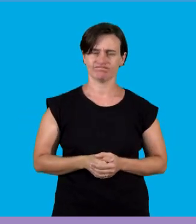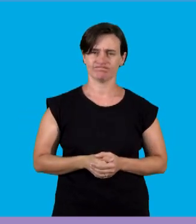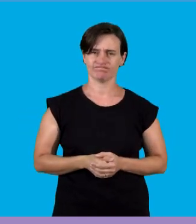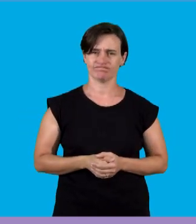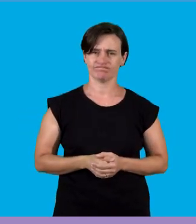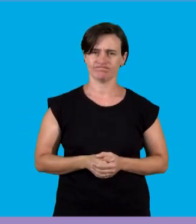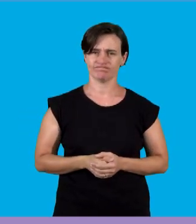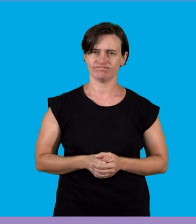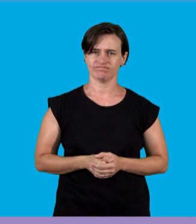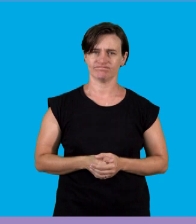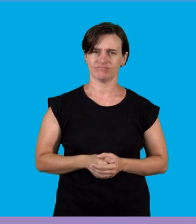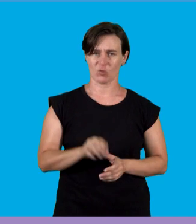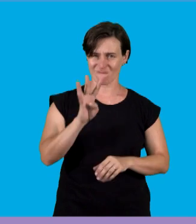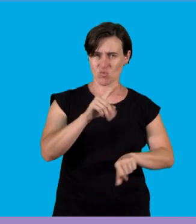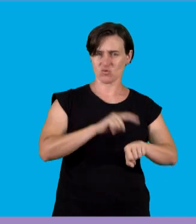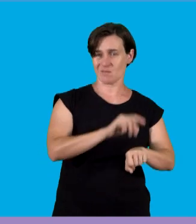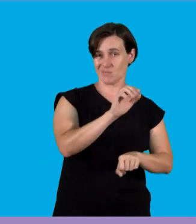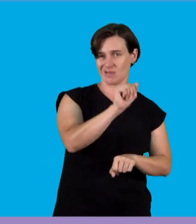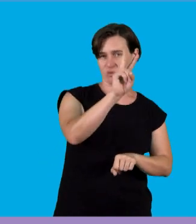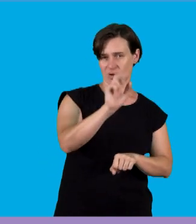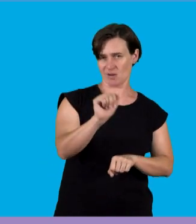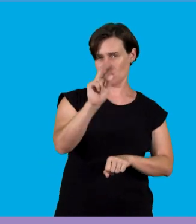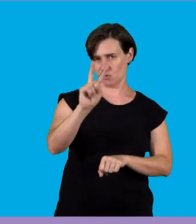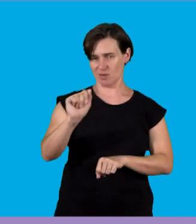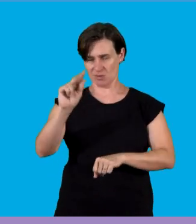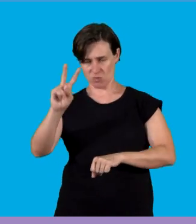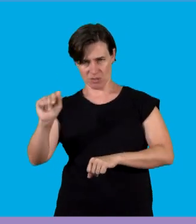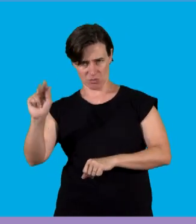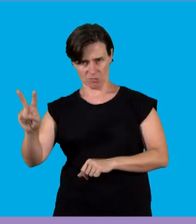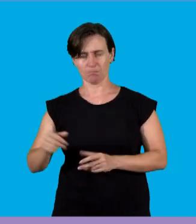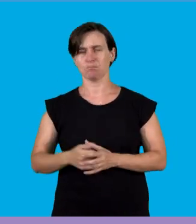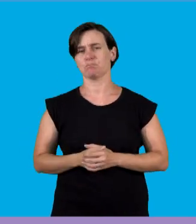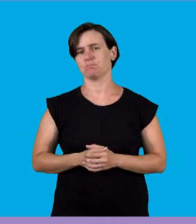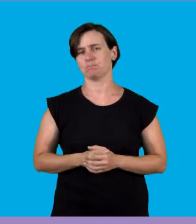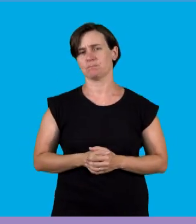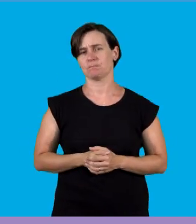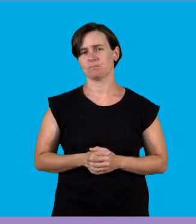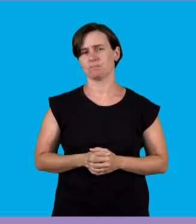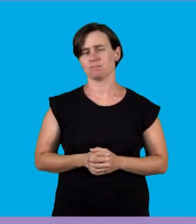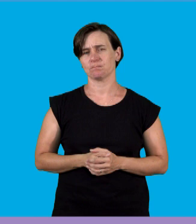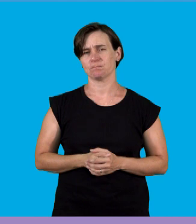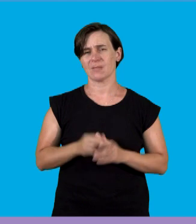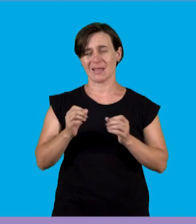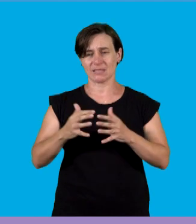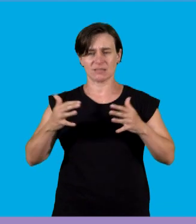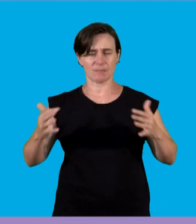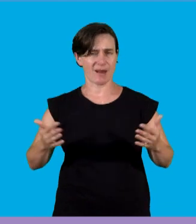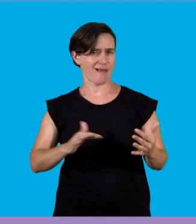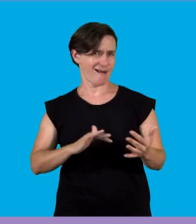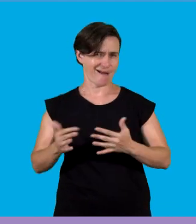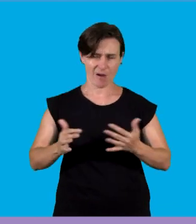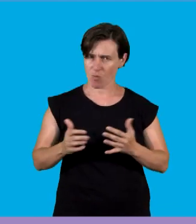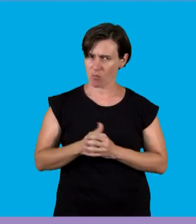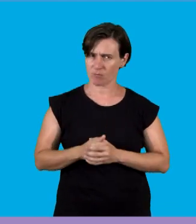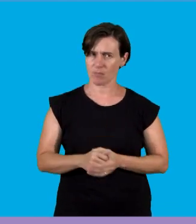squared times a squared times a squared times a squared. So how are we going to expand that? We